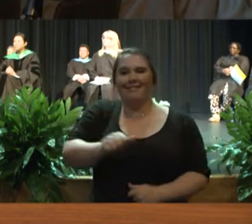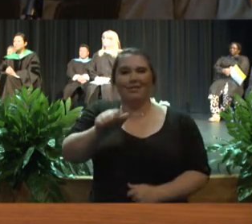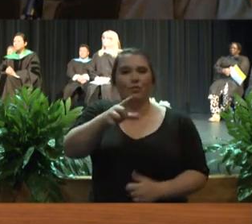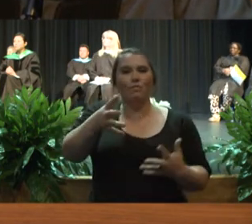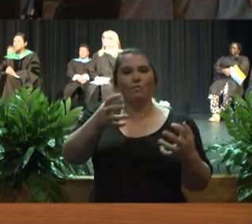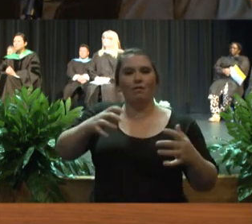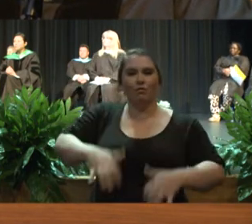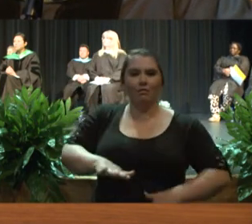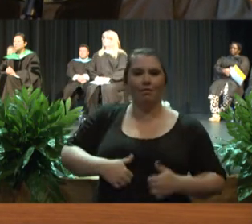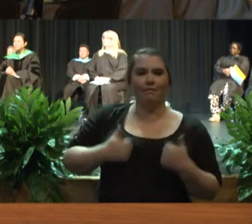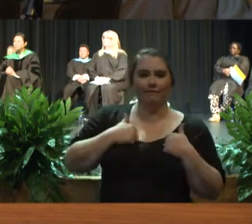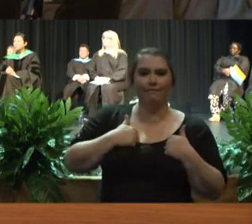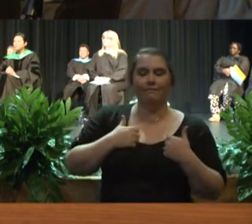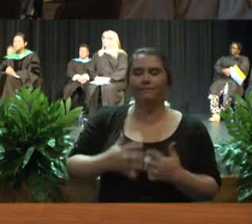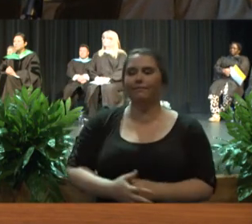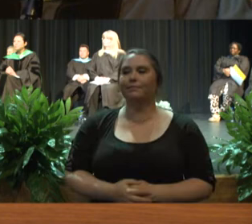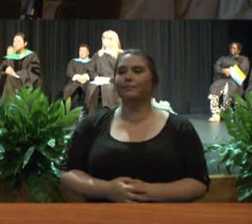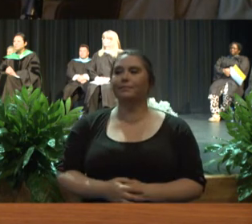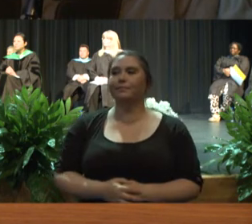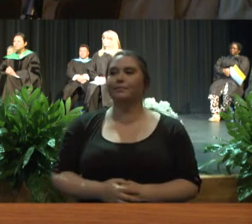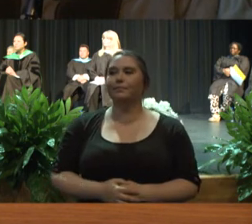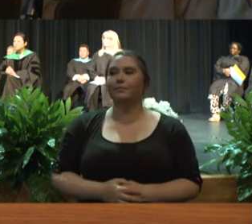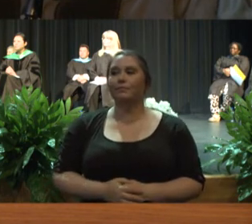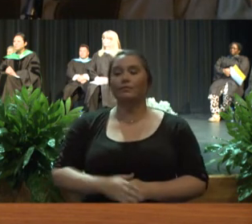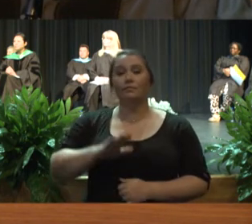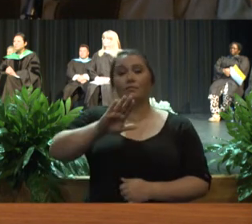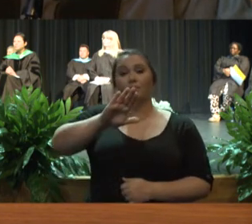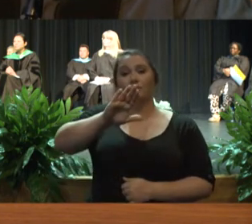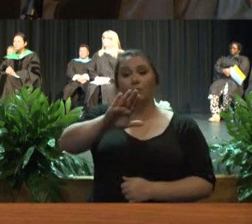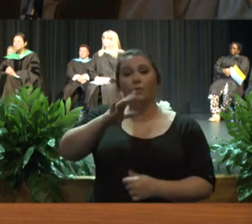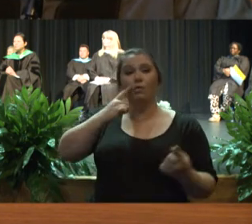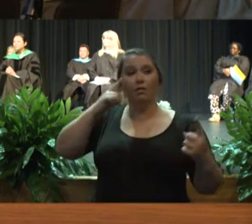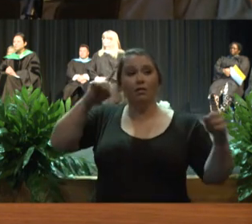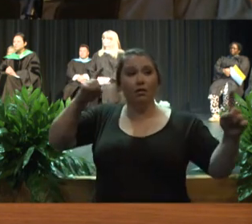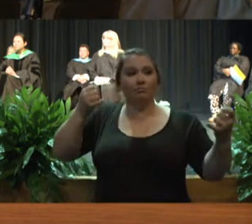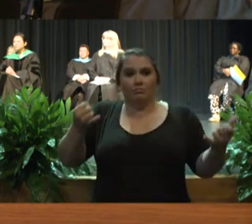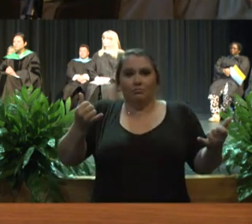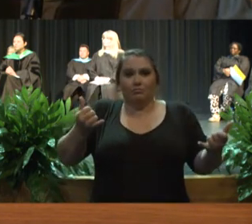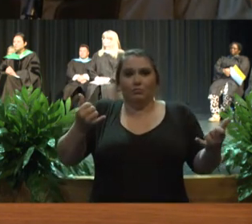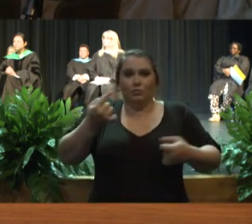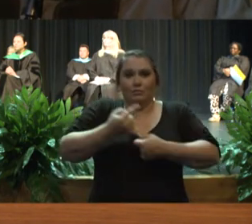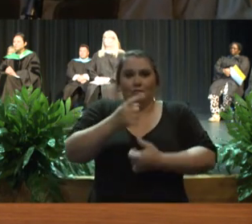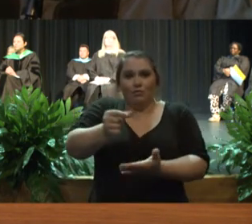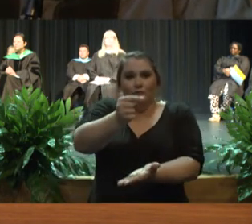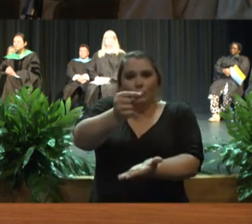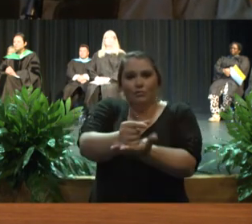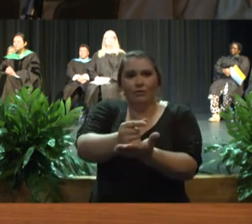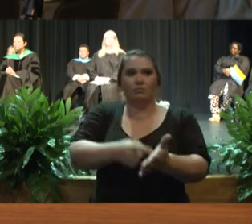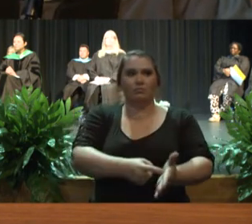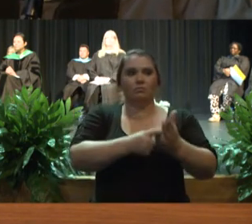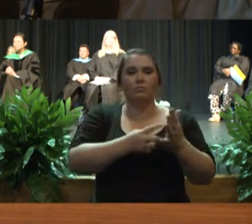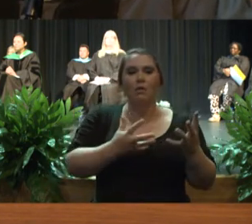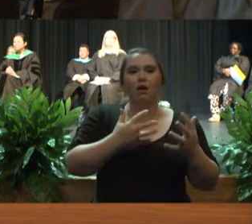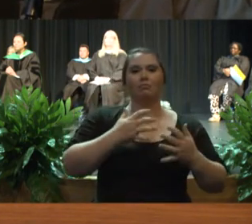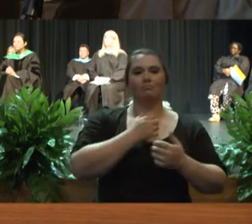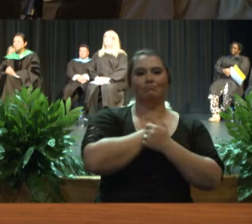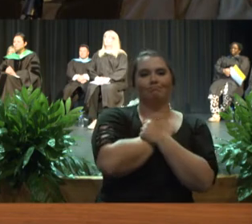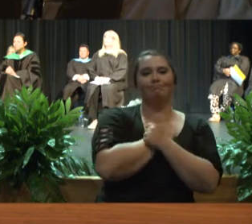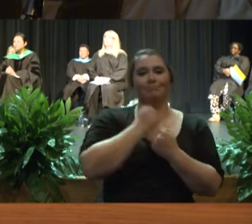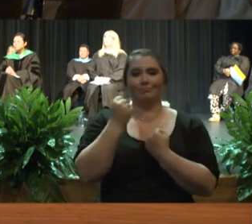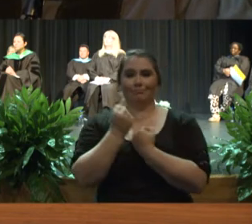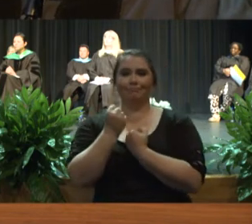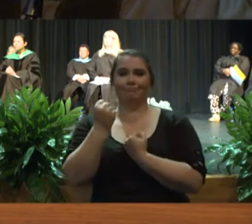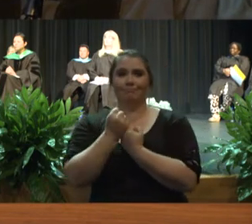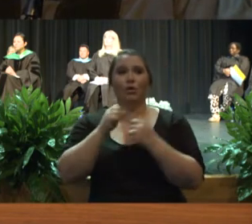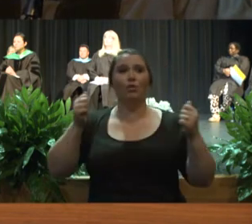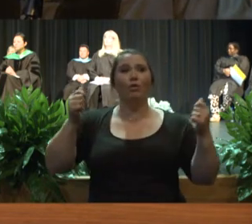do in life. An accomplishment such as this requires a lot of love and support. To your